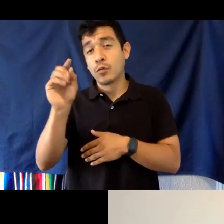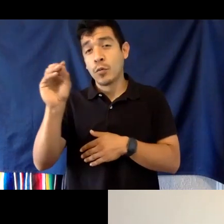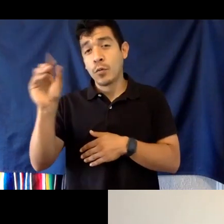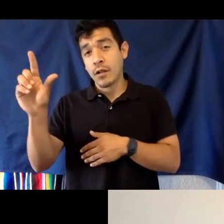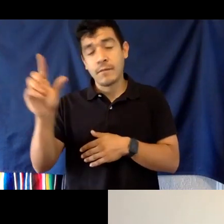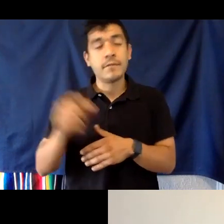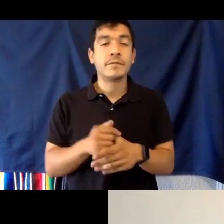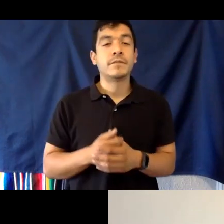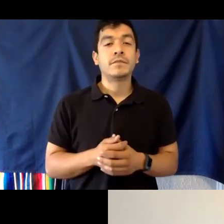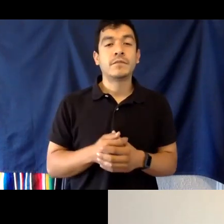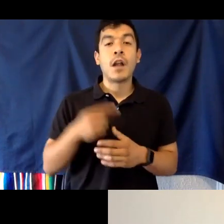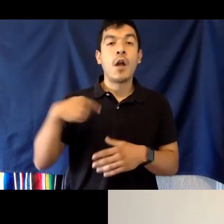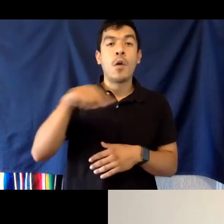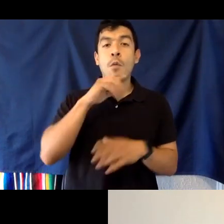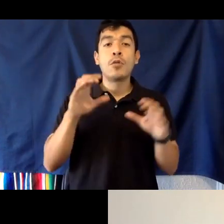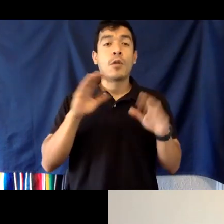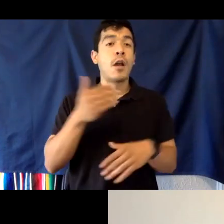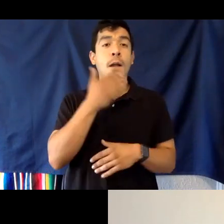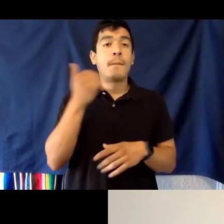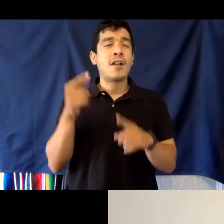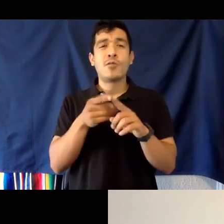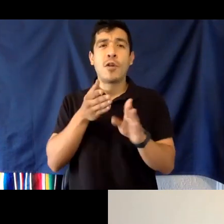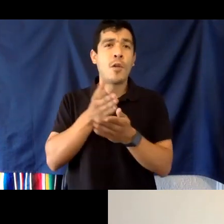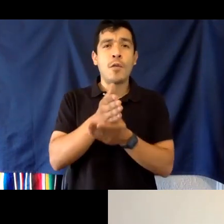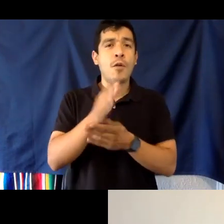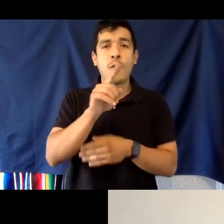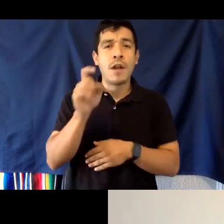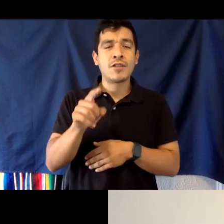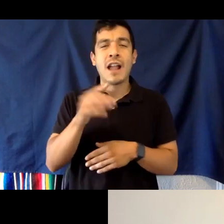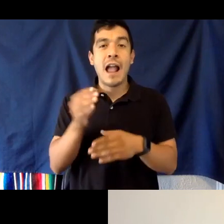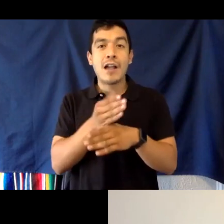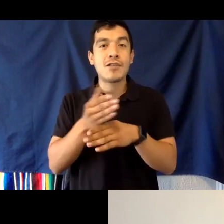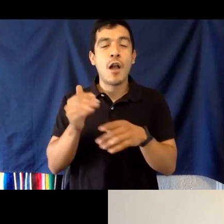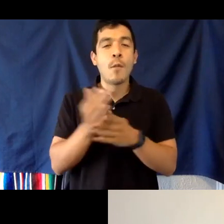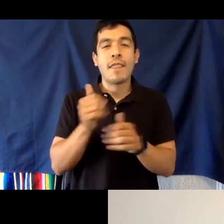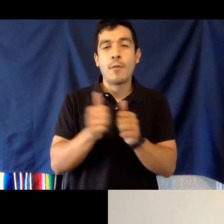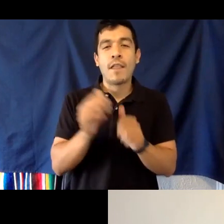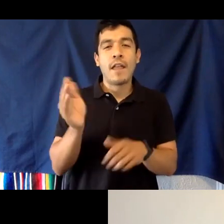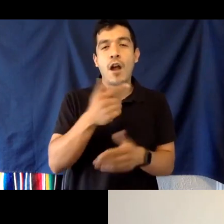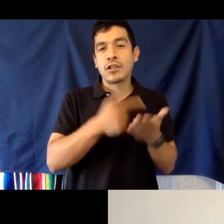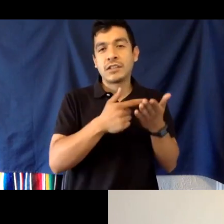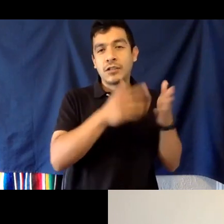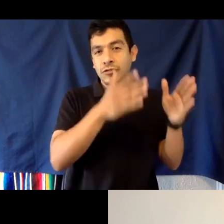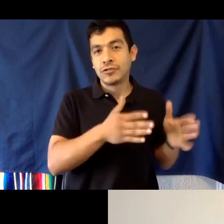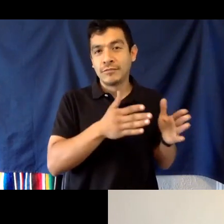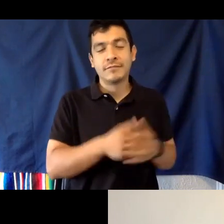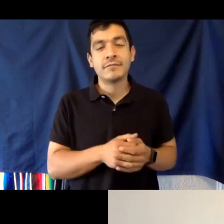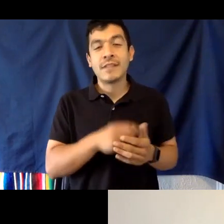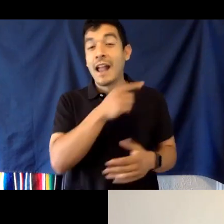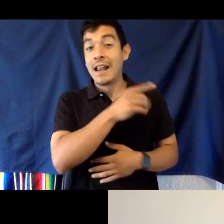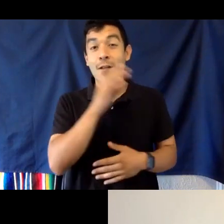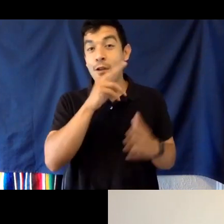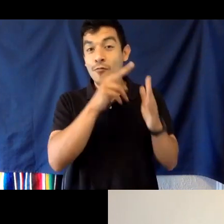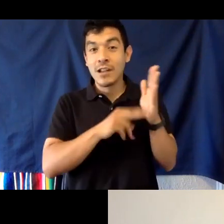and we'll do our best to sort through them and share them with the moderator. And he will read